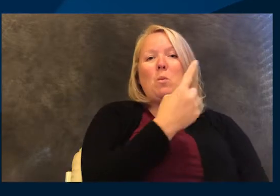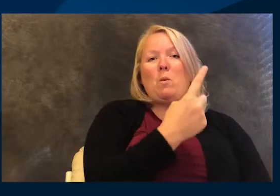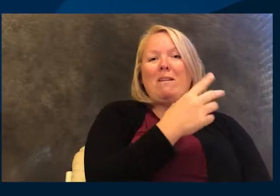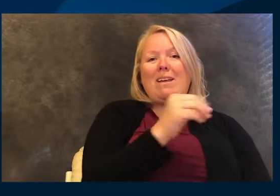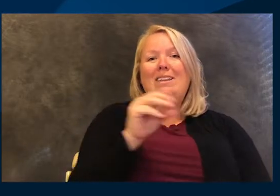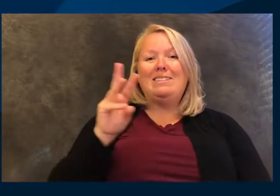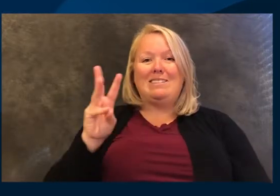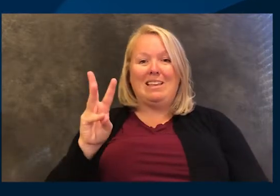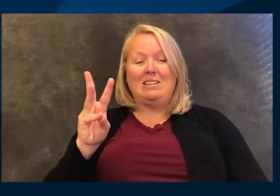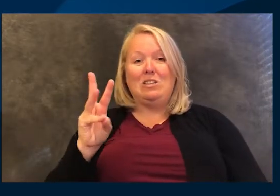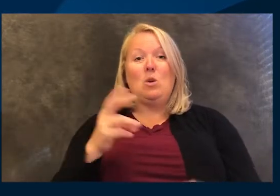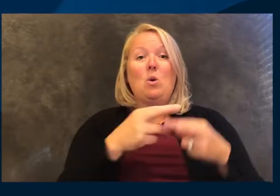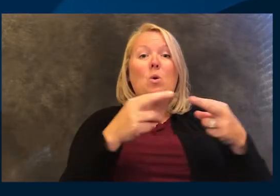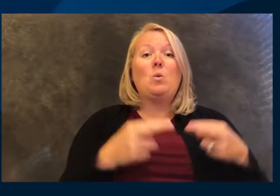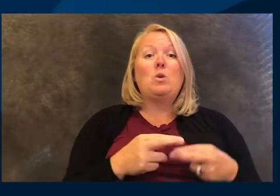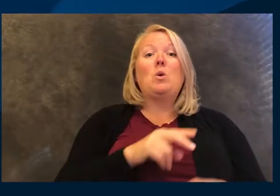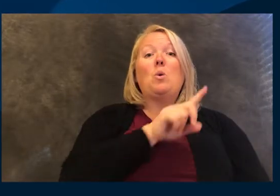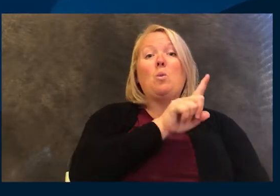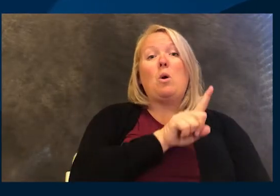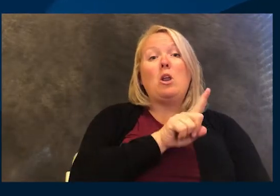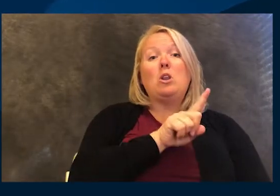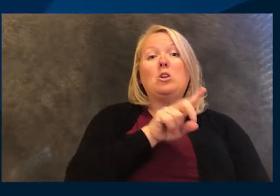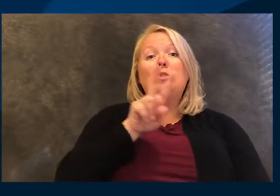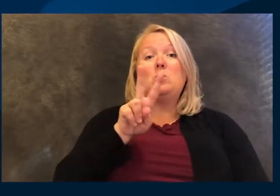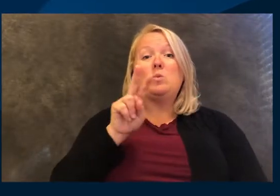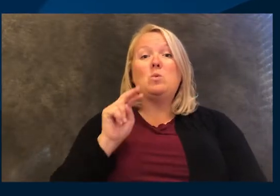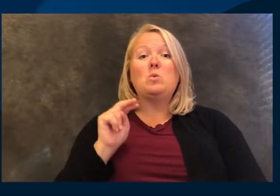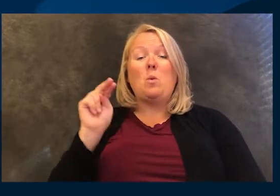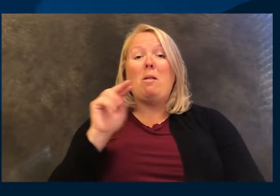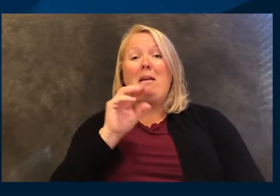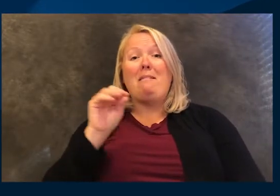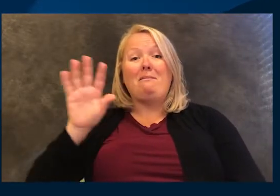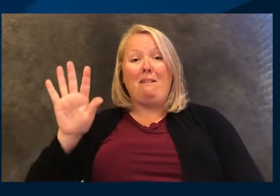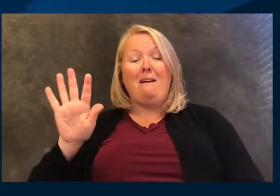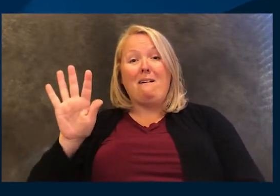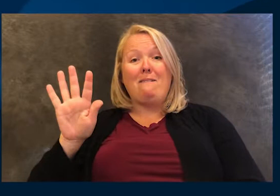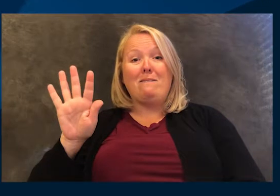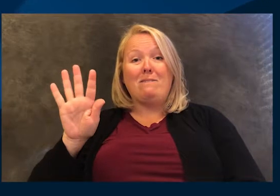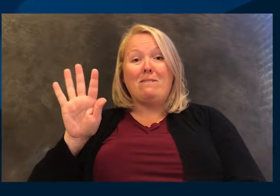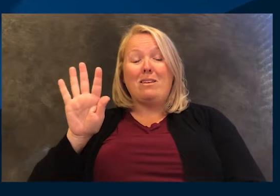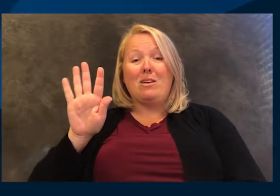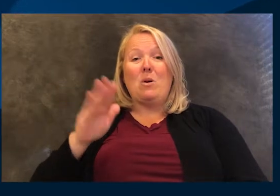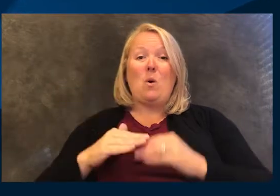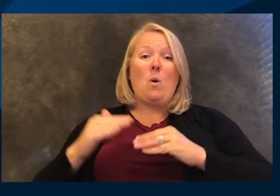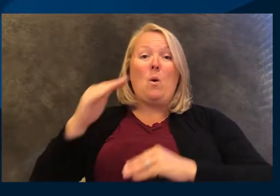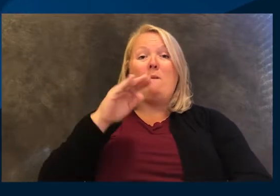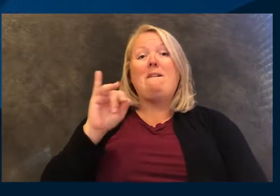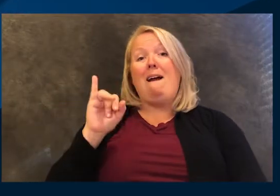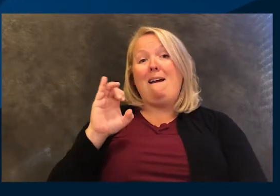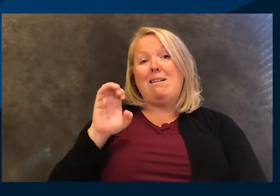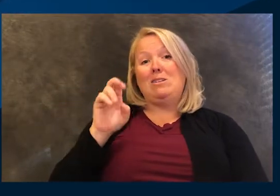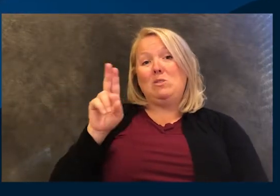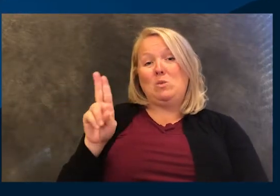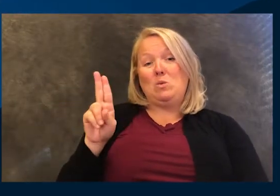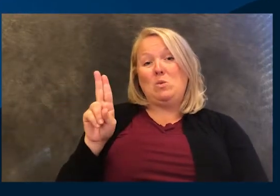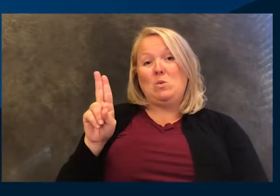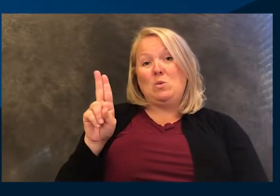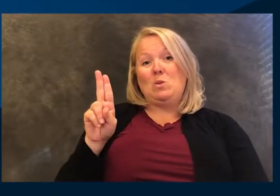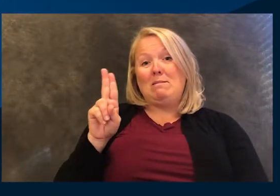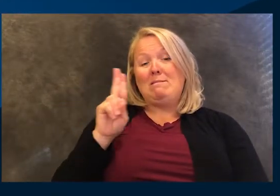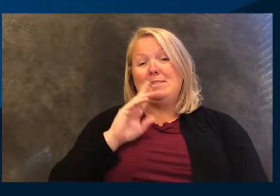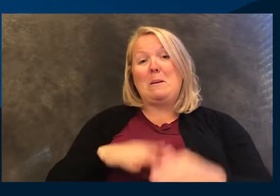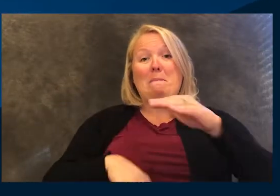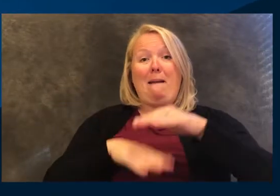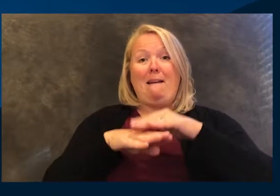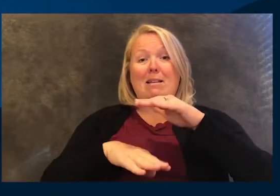Regions 1, 2, North, and 5 have greater than 95% overall ICU occupancy, also a great concern in terms of capacity for